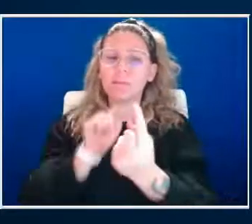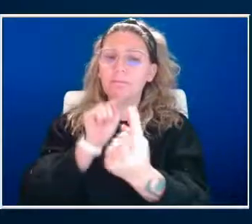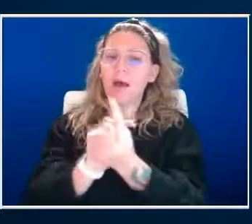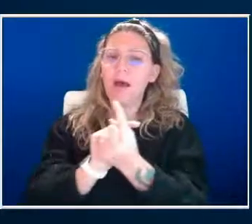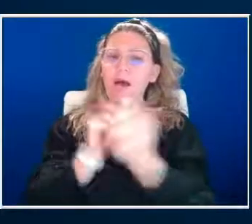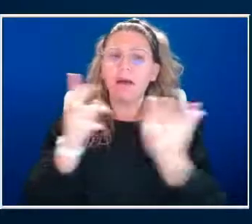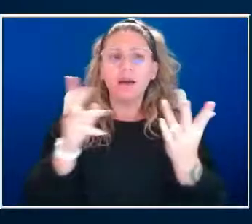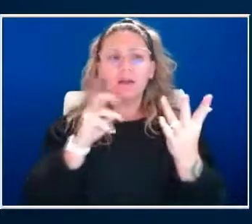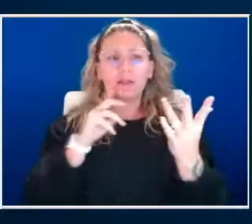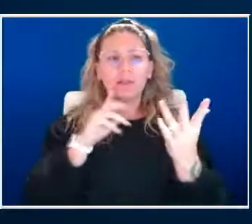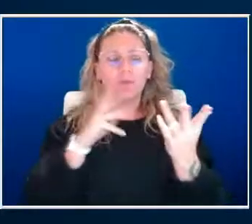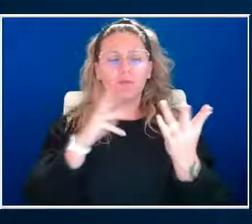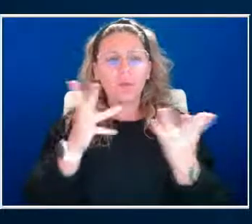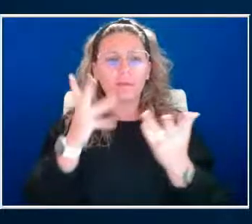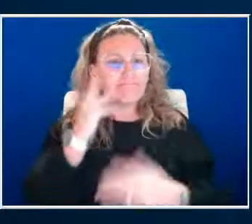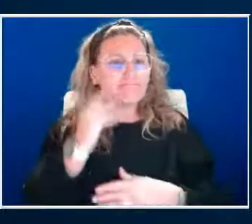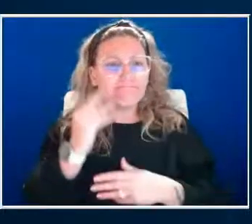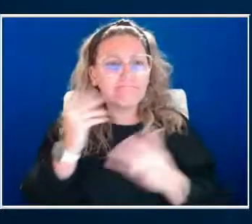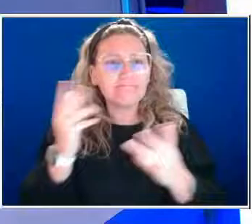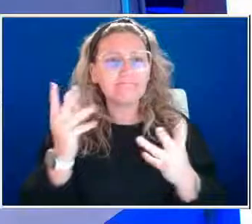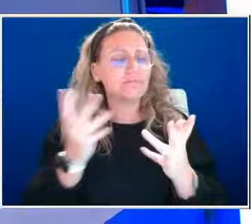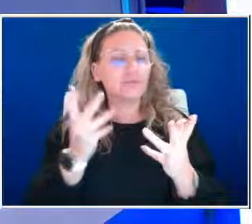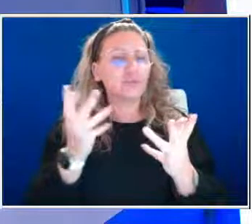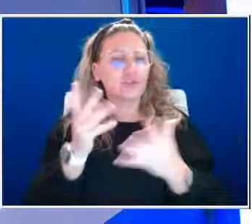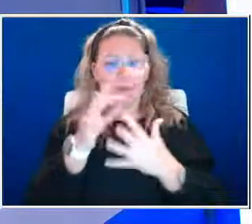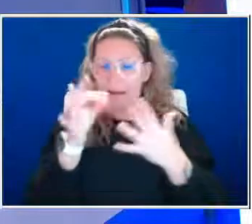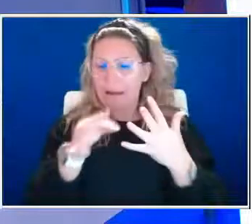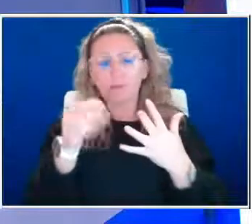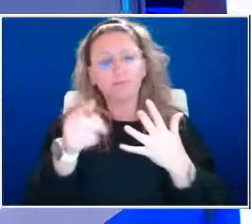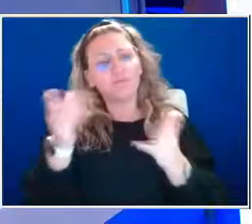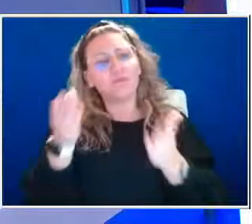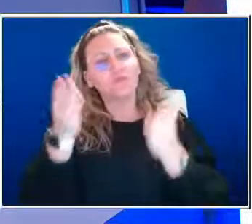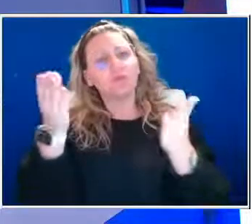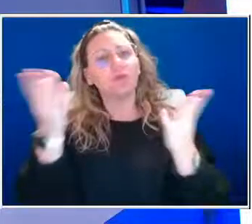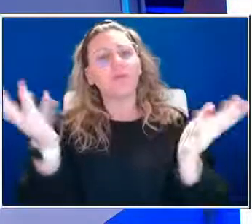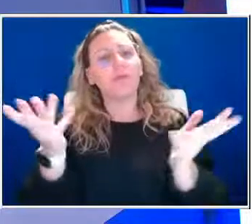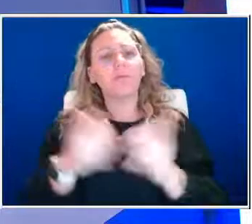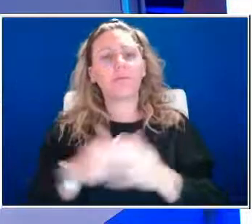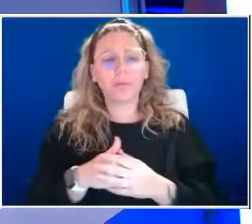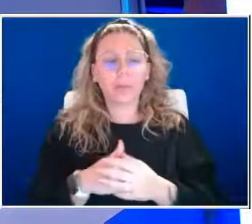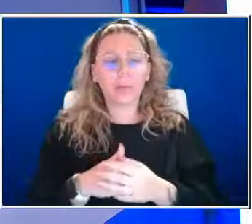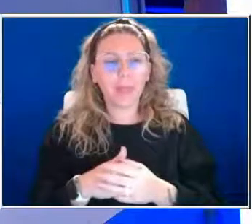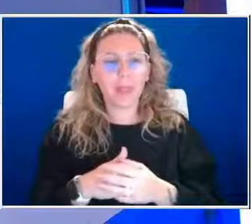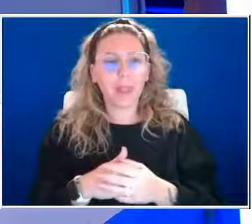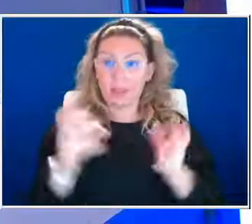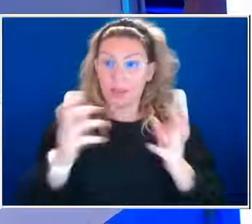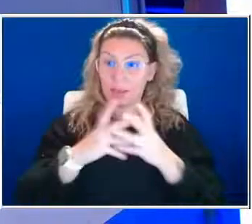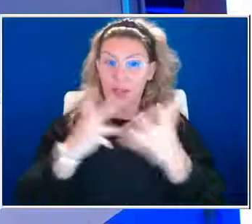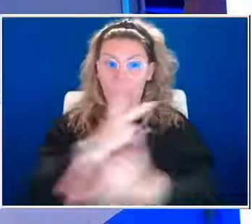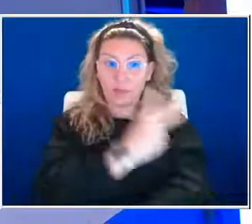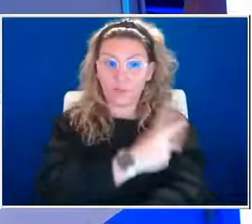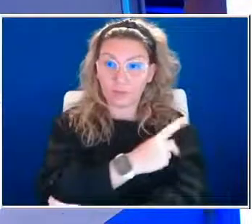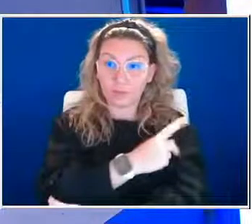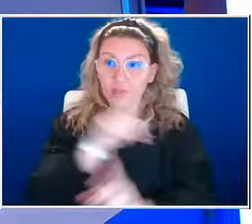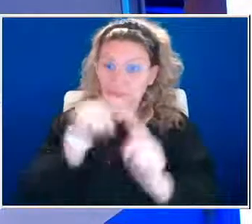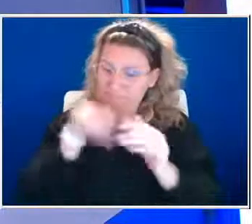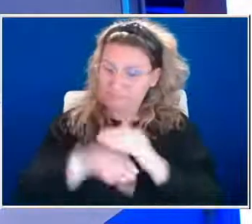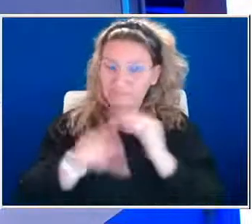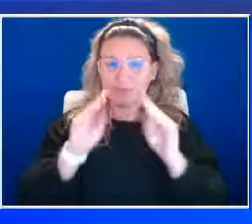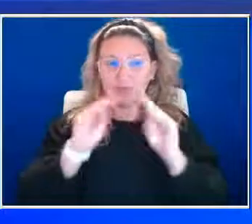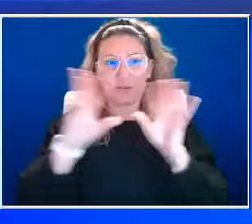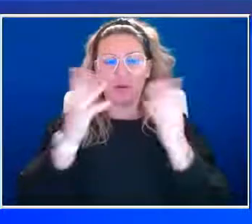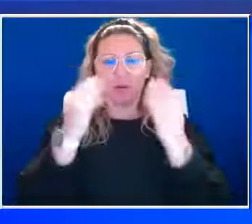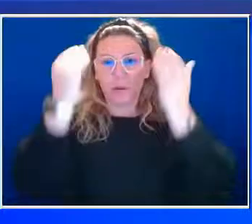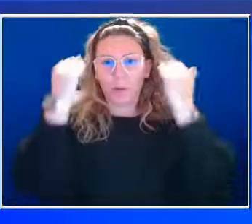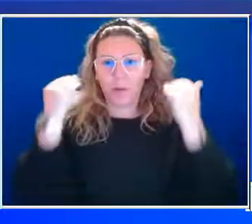through, and how did you, what kind of options did you present to Melanie? Yeah, you know, a lot of our patients, when they come in, they're just obviously overwhelmed by the